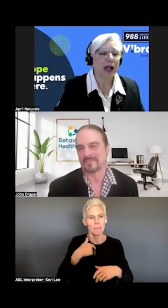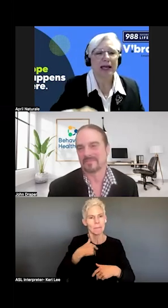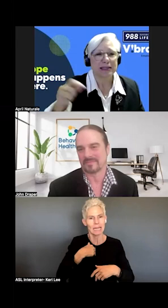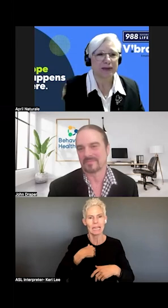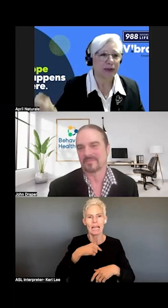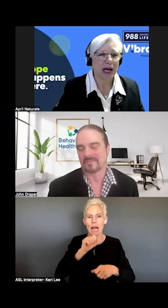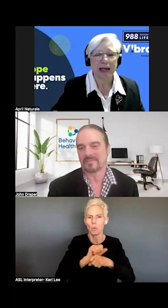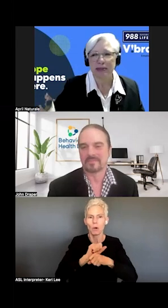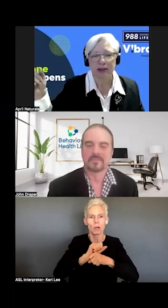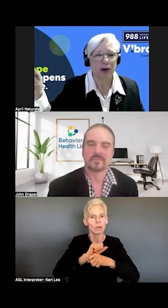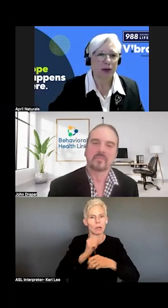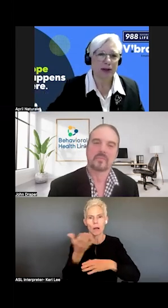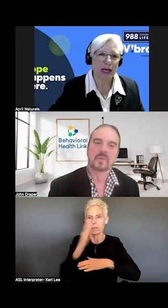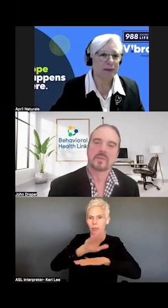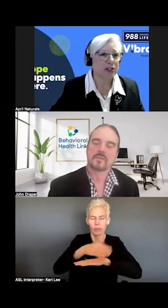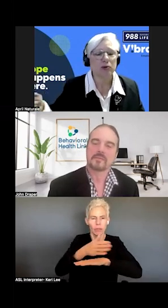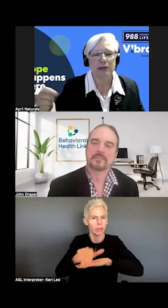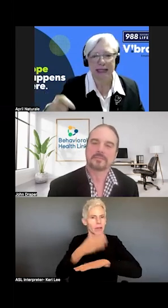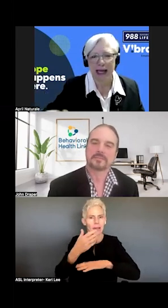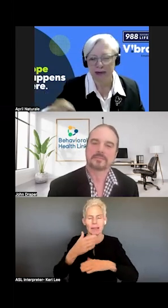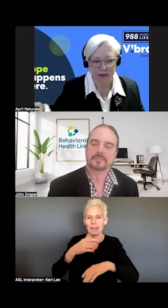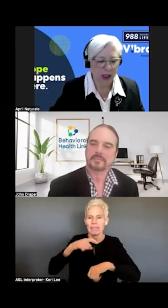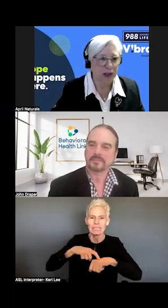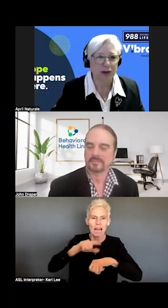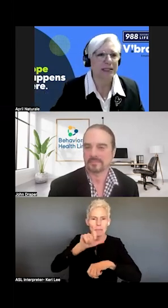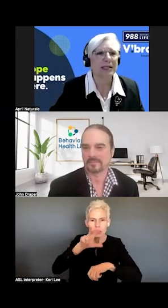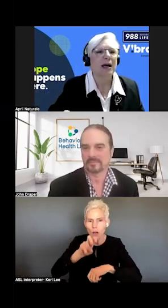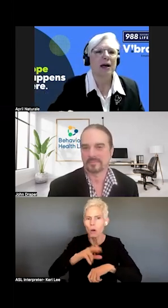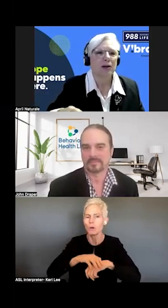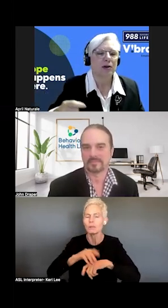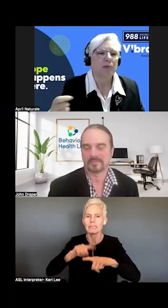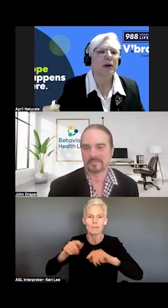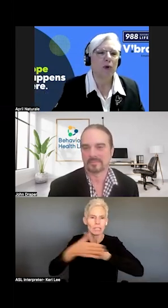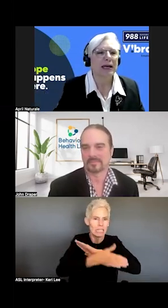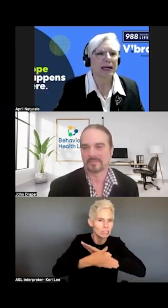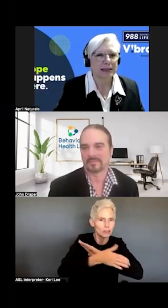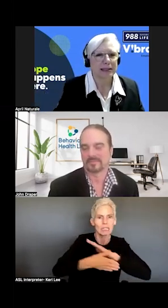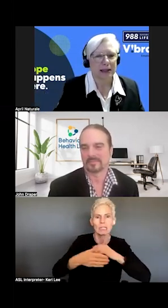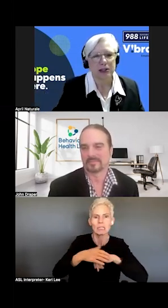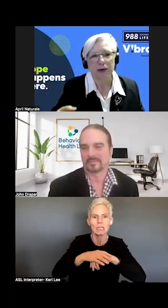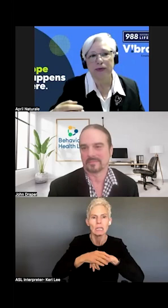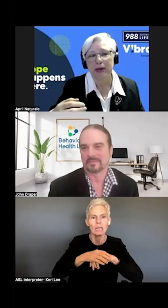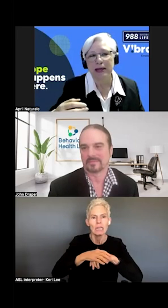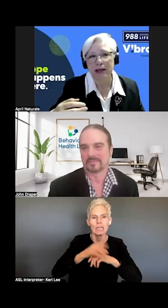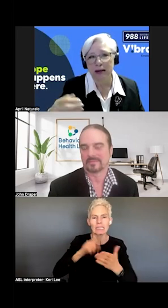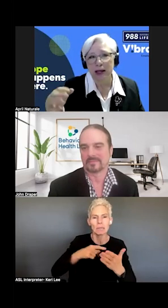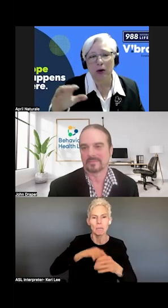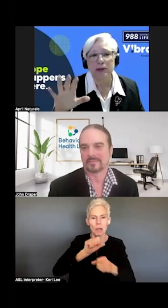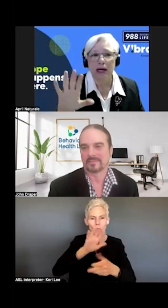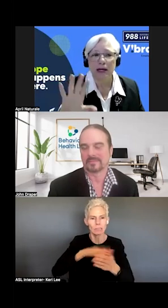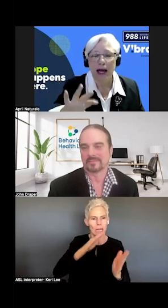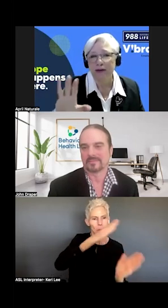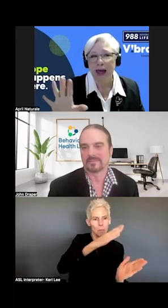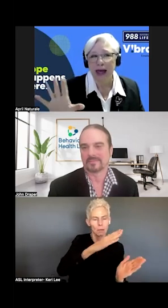the clock at different times, and the time zones and different countries, you could be working constantly. So for me, the